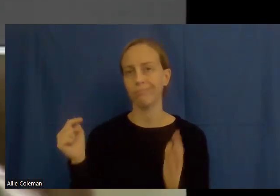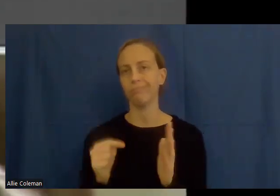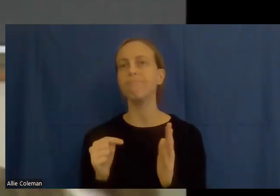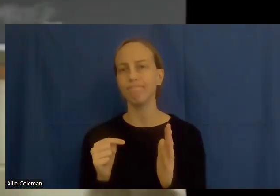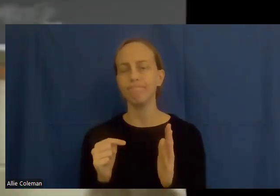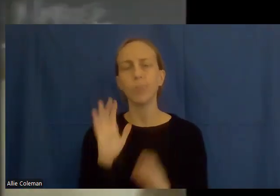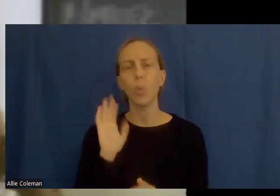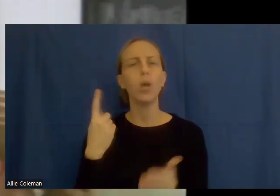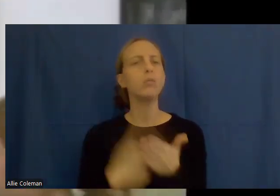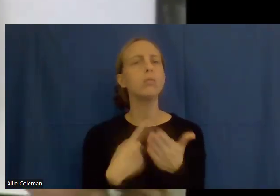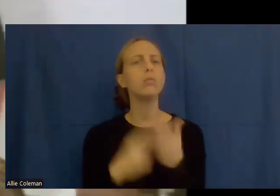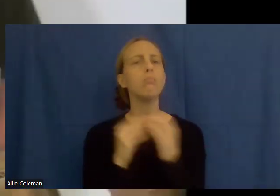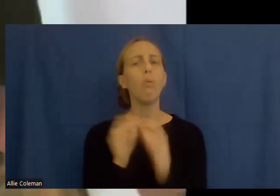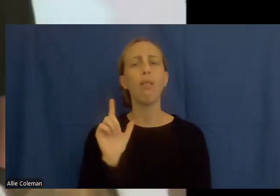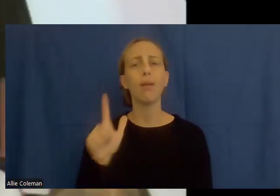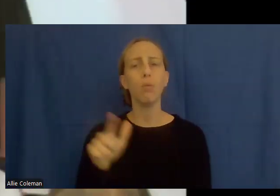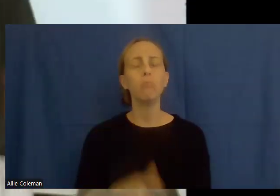more about this a little bit.